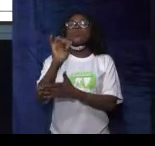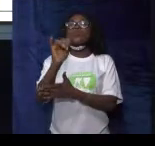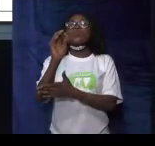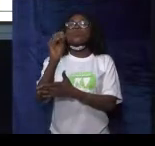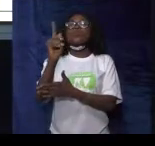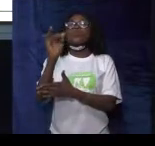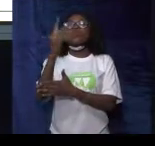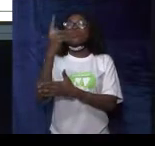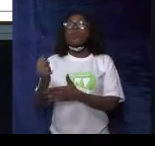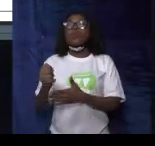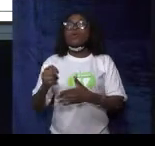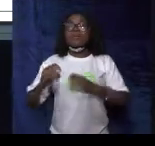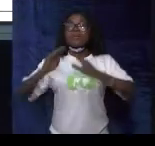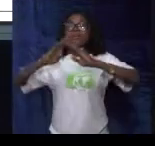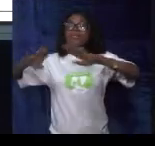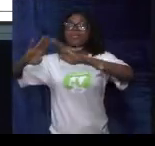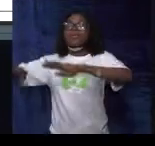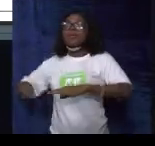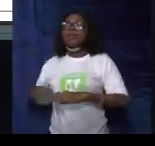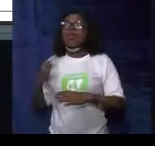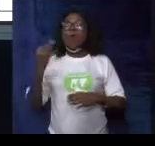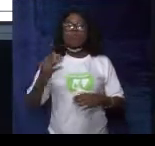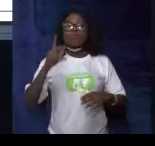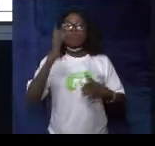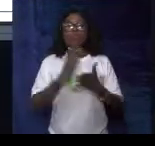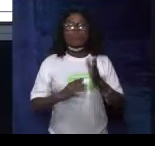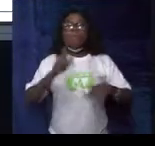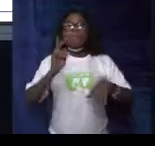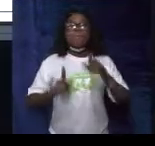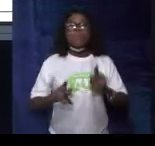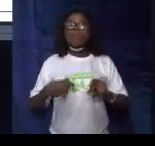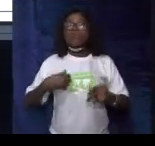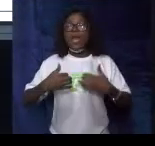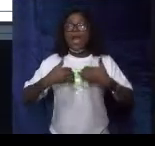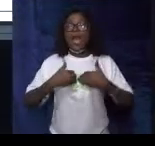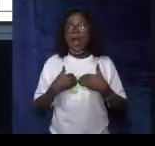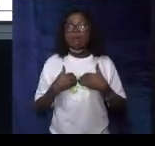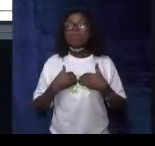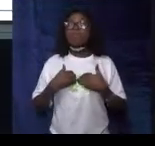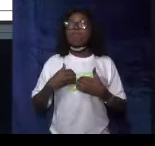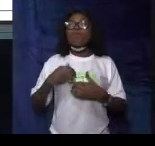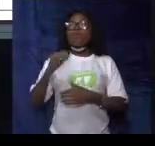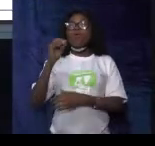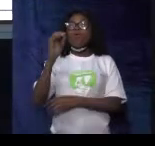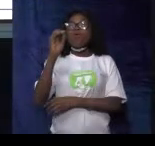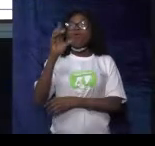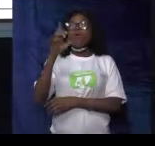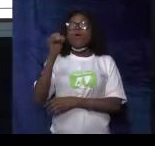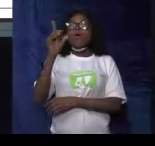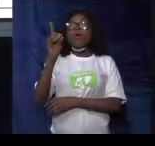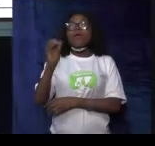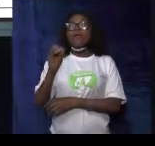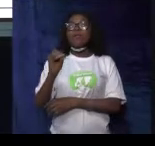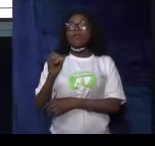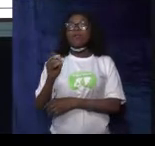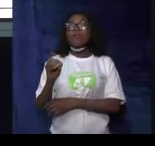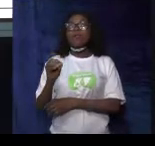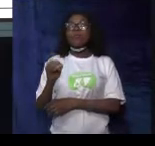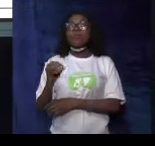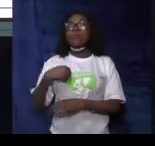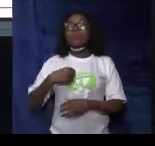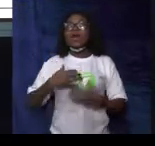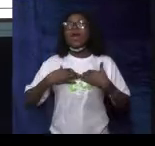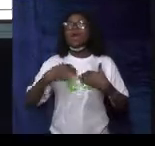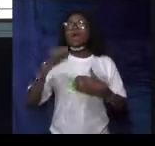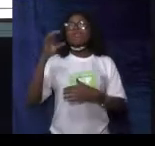York City. This is a tally chart that represents the favorite cities of some people. So you have Orlando having